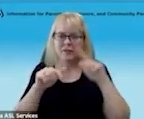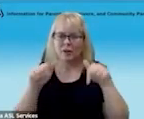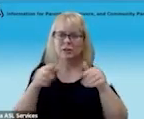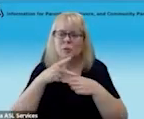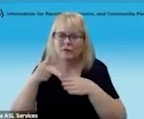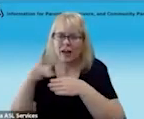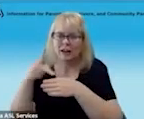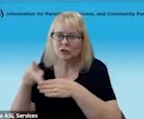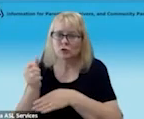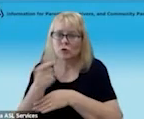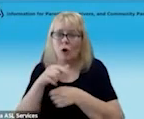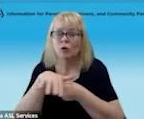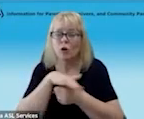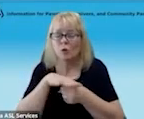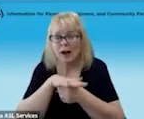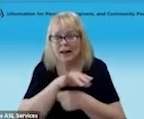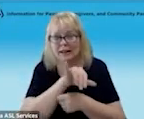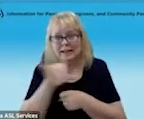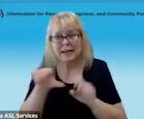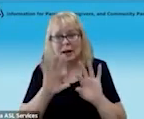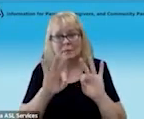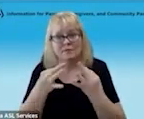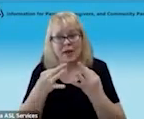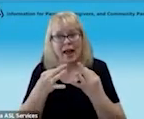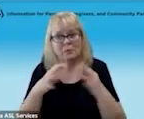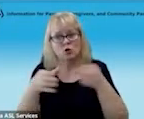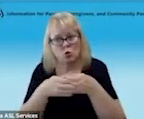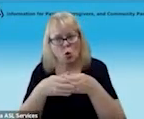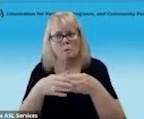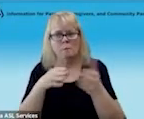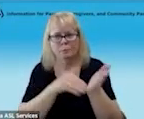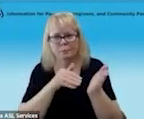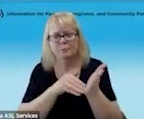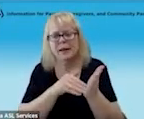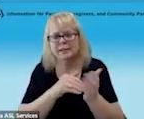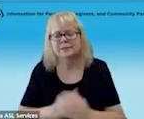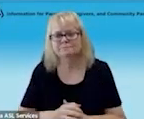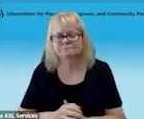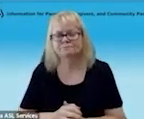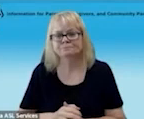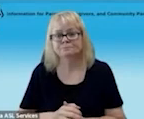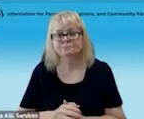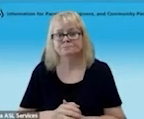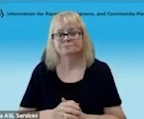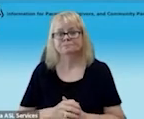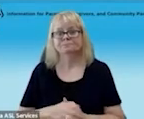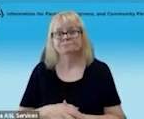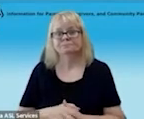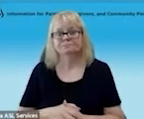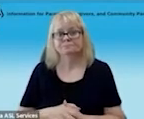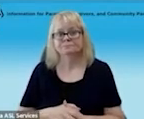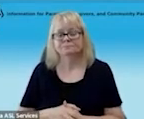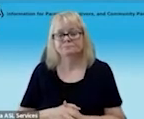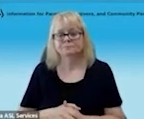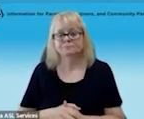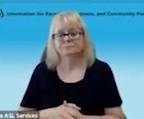their community. We have incredible integrated care teams that you can see on the slide here have various professionals, and